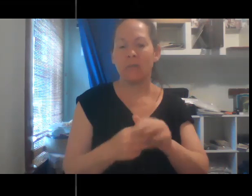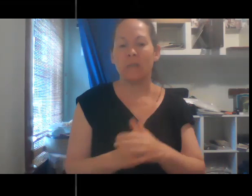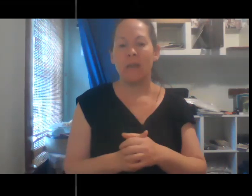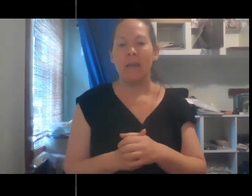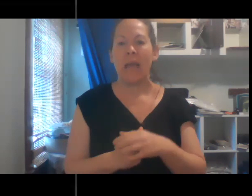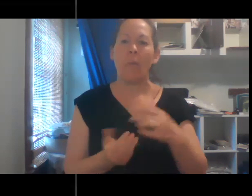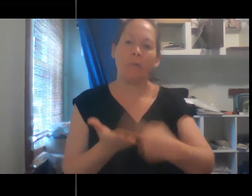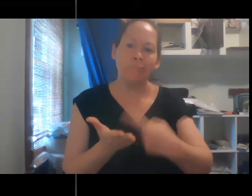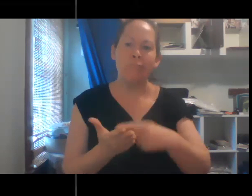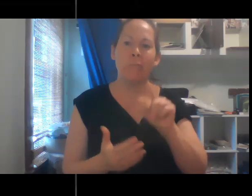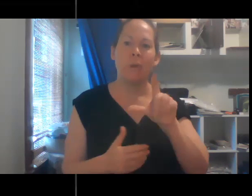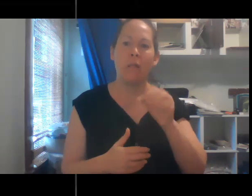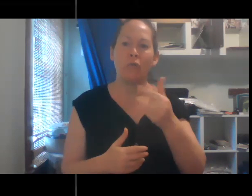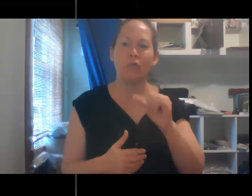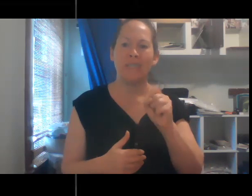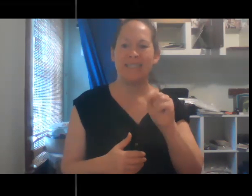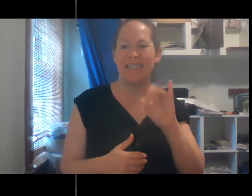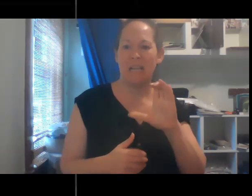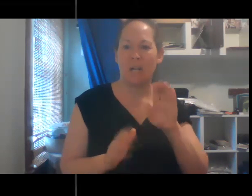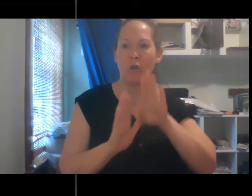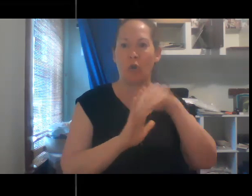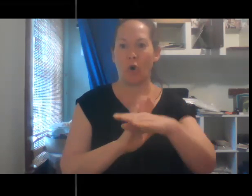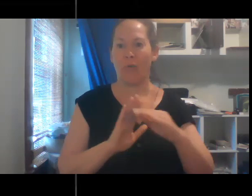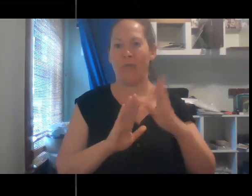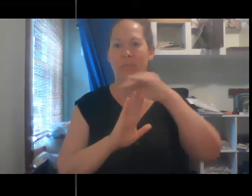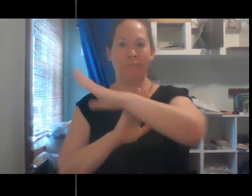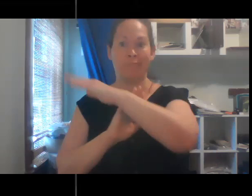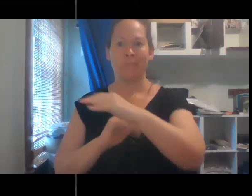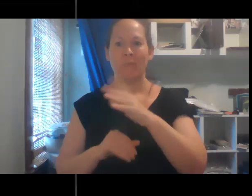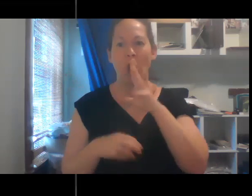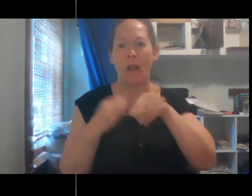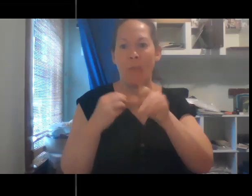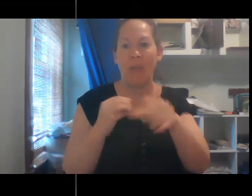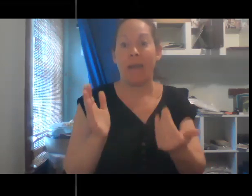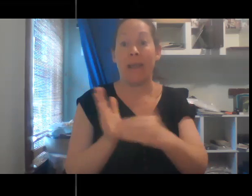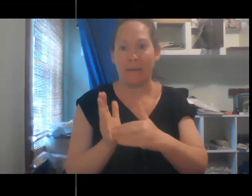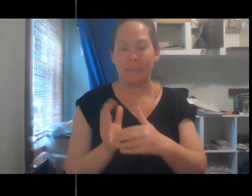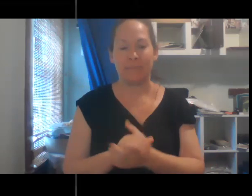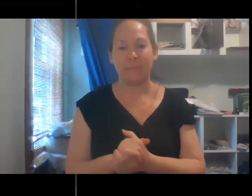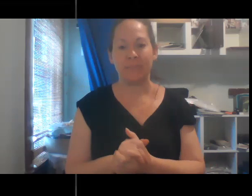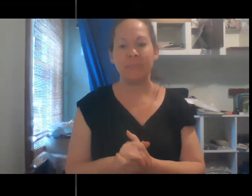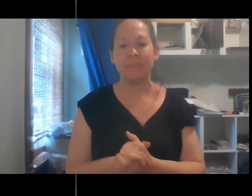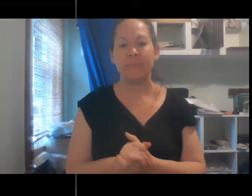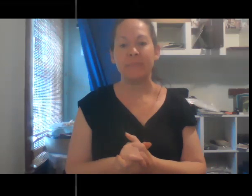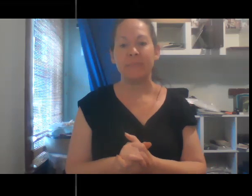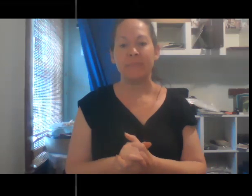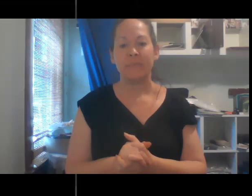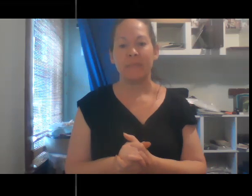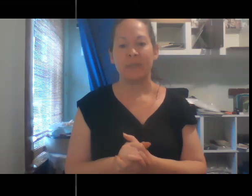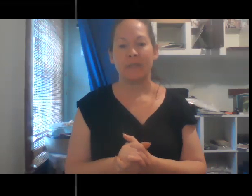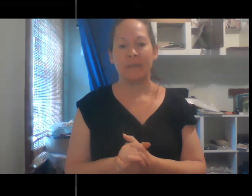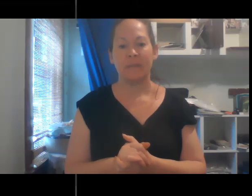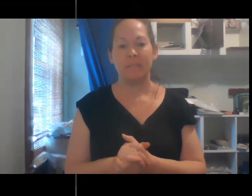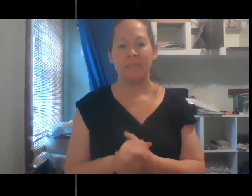curve. We're getting close to 12 here, and I don't like pushing a large chunk of time for digesting. So